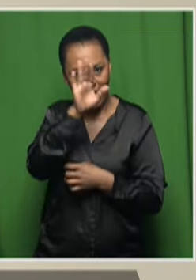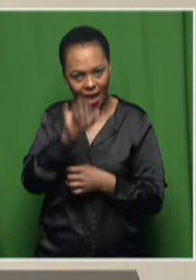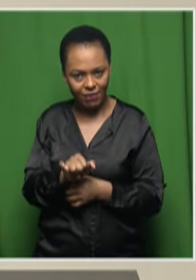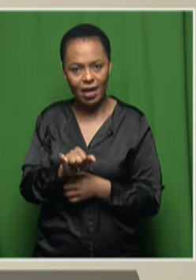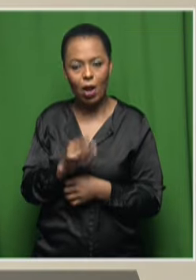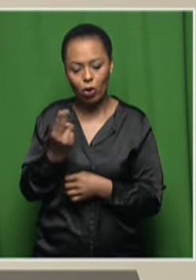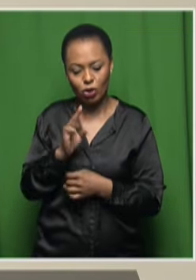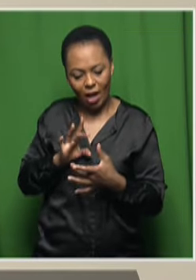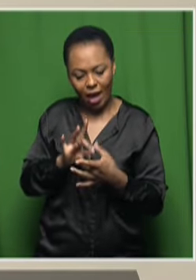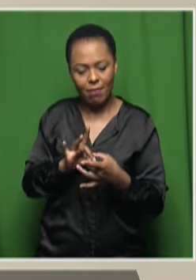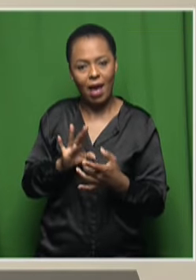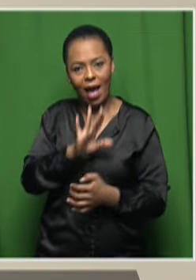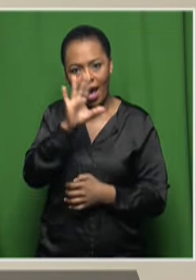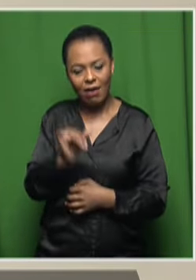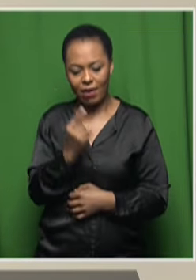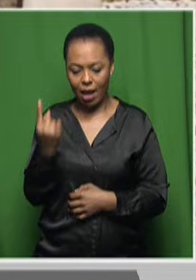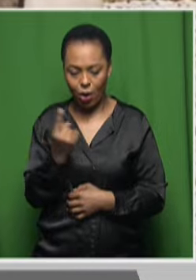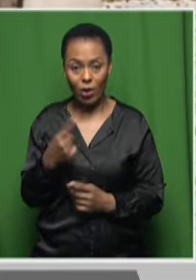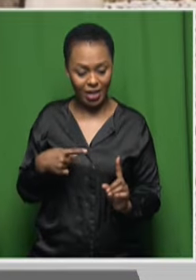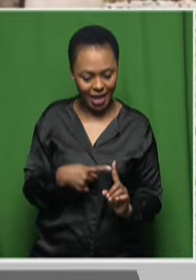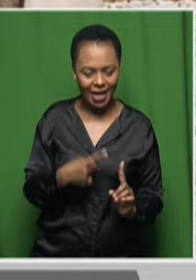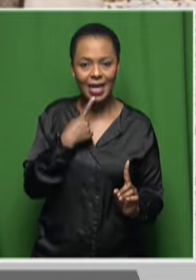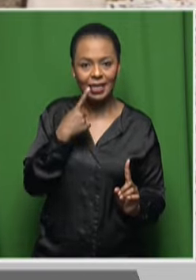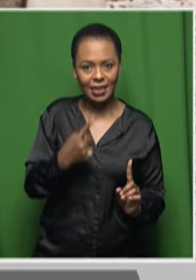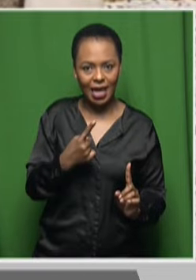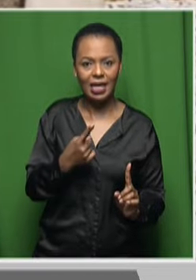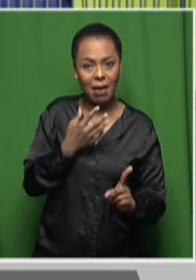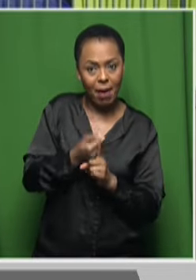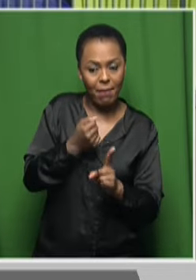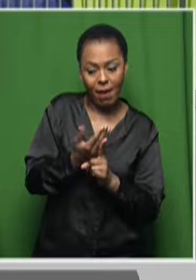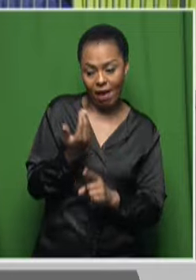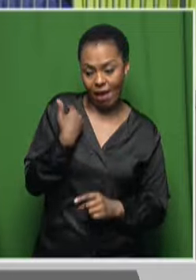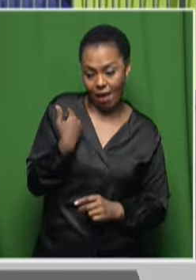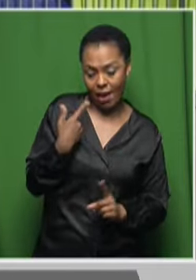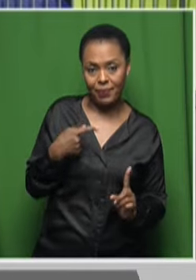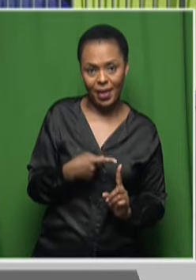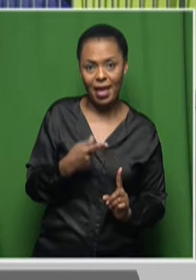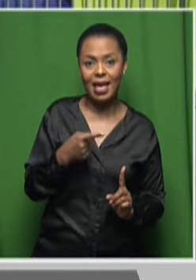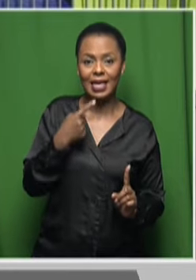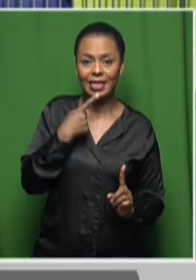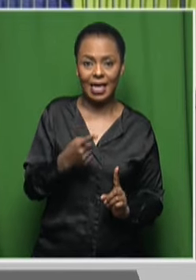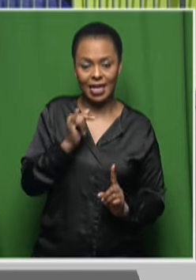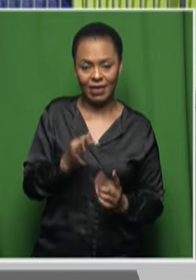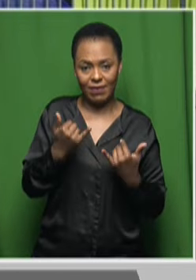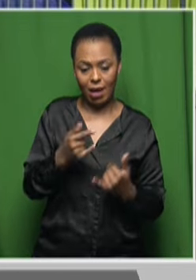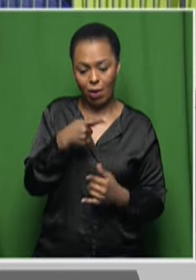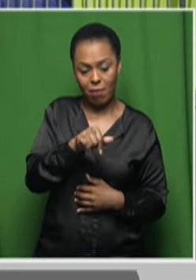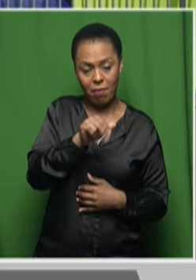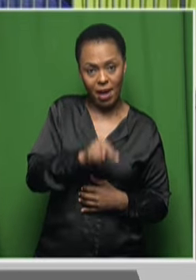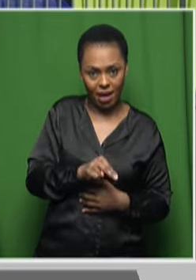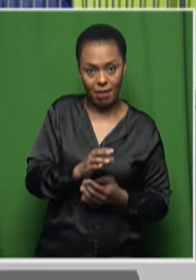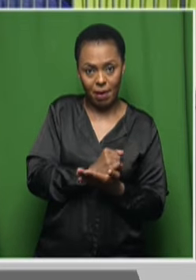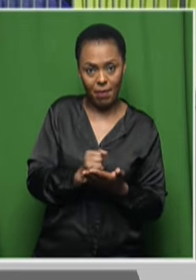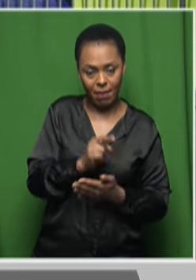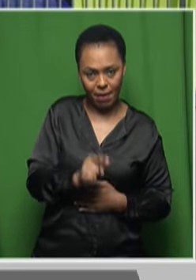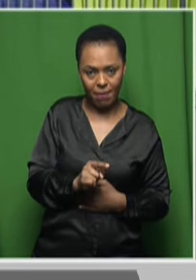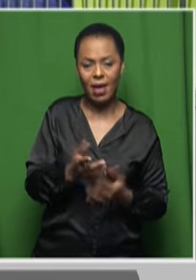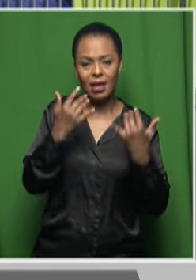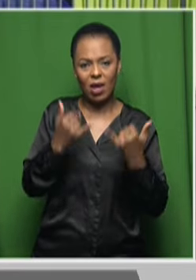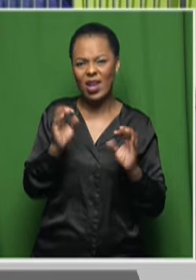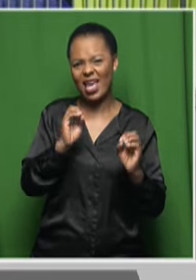Africa alone. It's Sobukwe himself who said, if we can subscribe to Pan Africanism, which is nothing else but